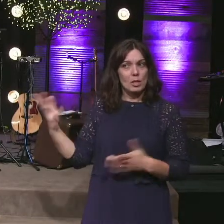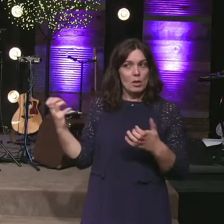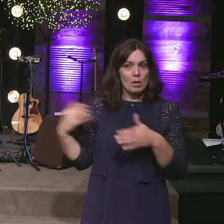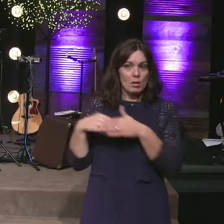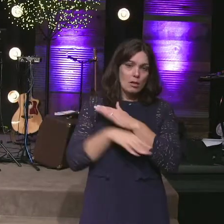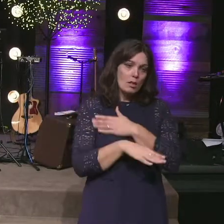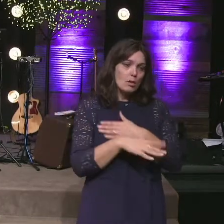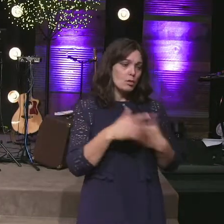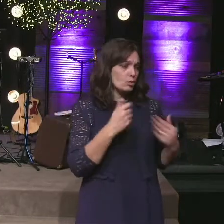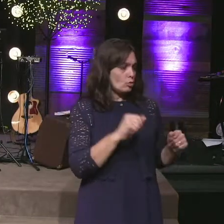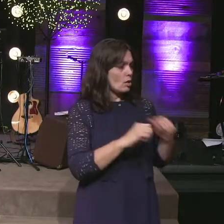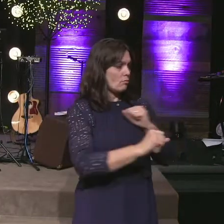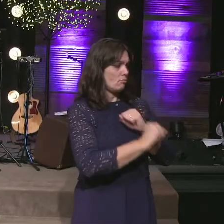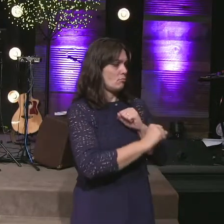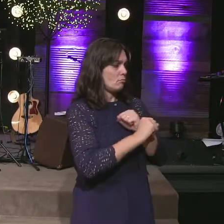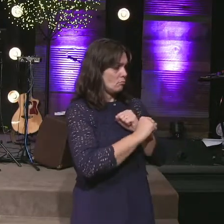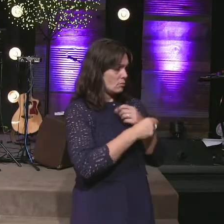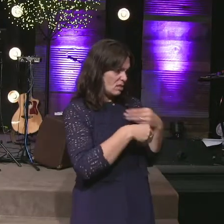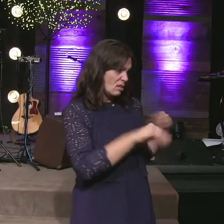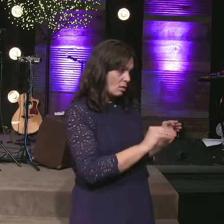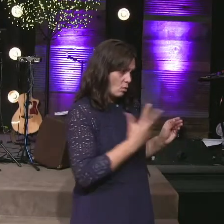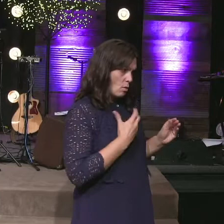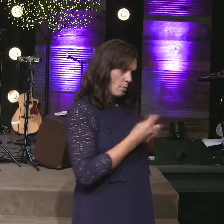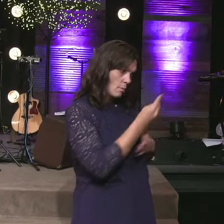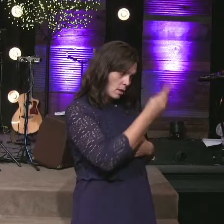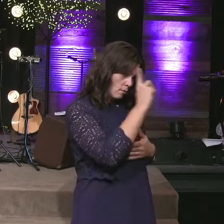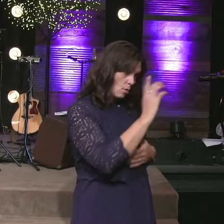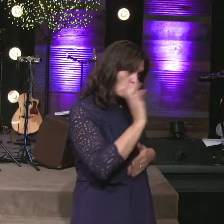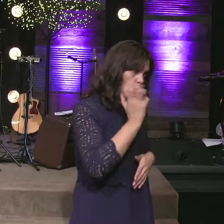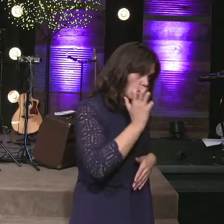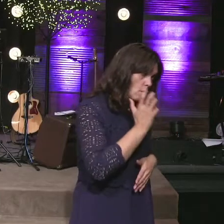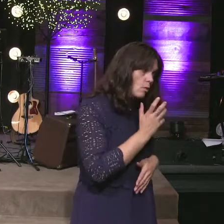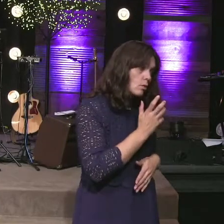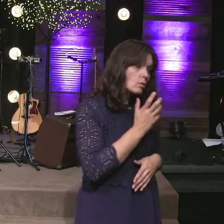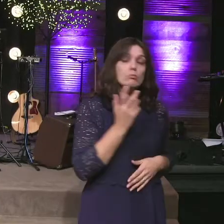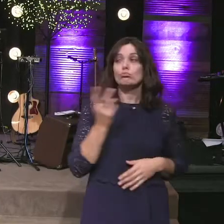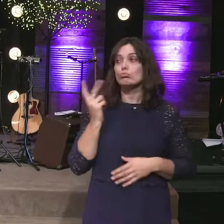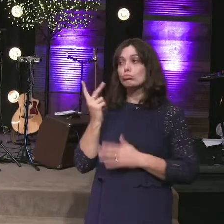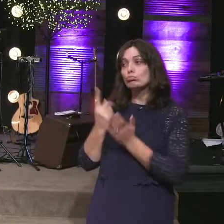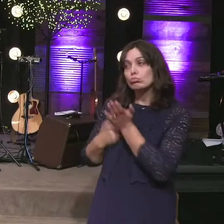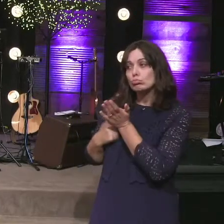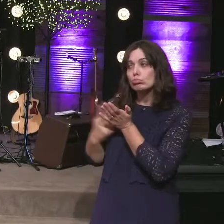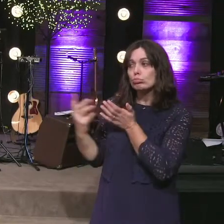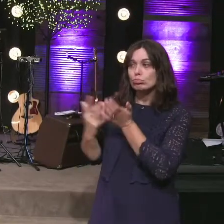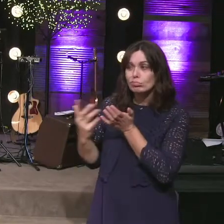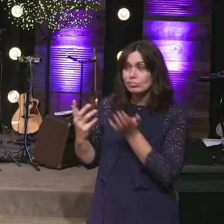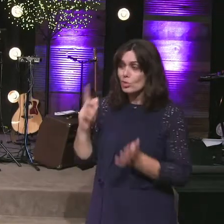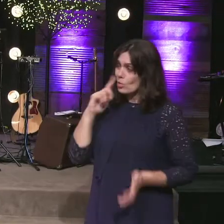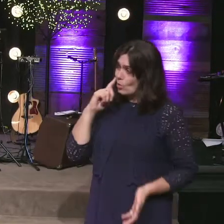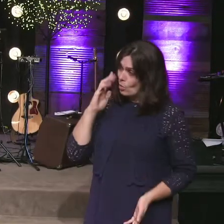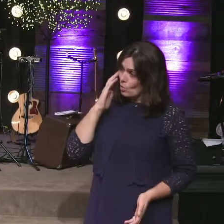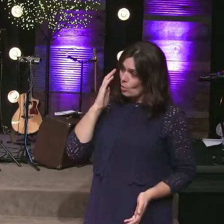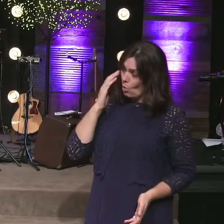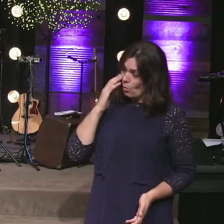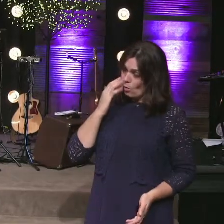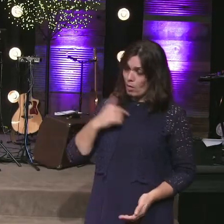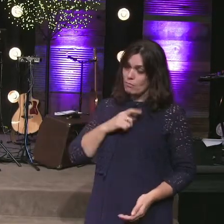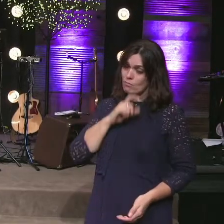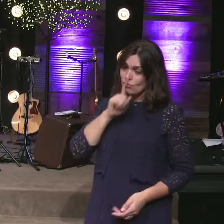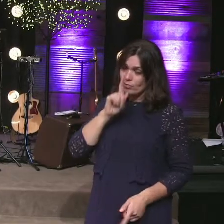the radio, sell me some ad time or whatever. And I was talking to him and I said, you know what really surprises me is